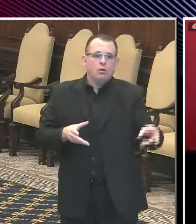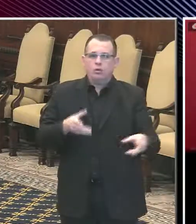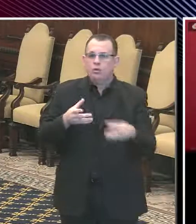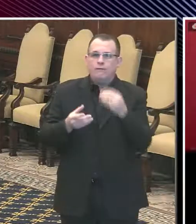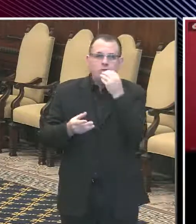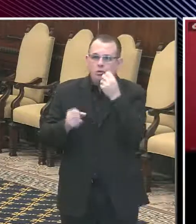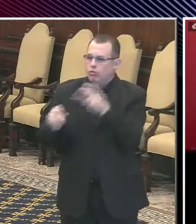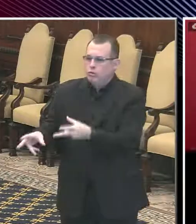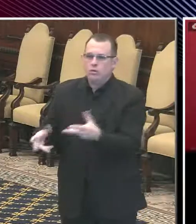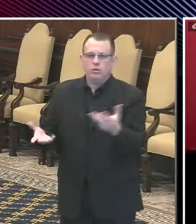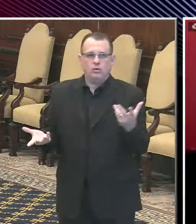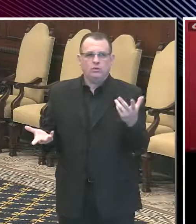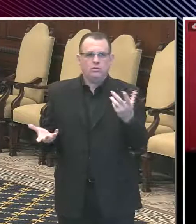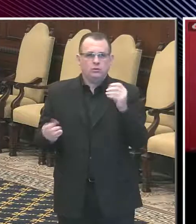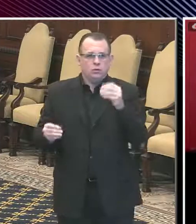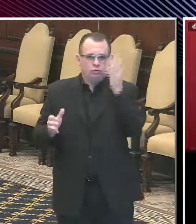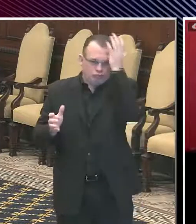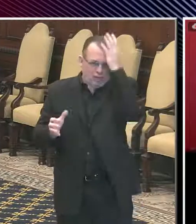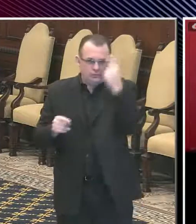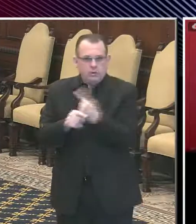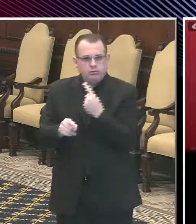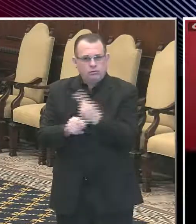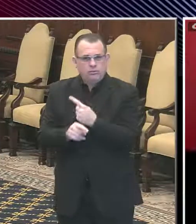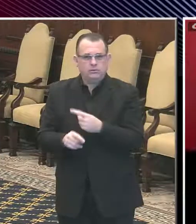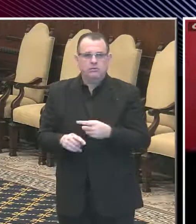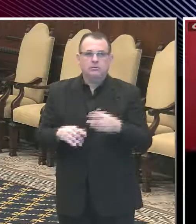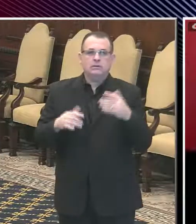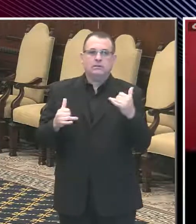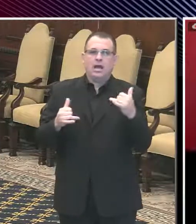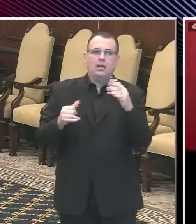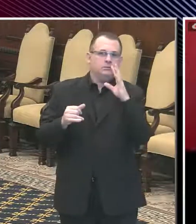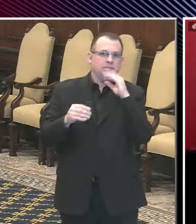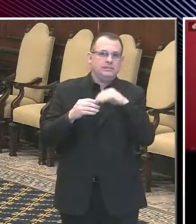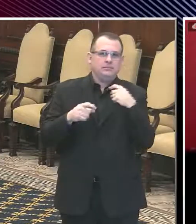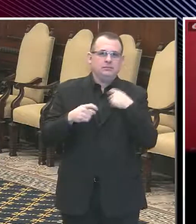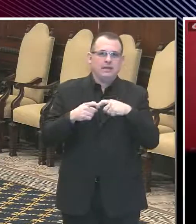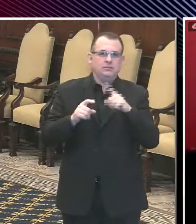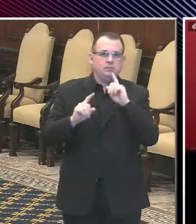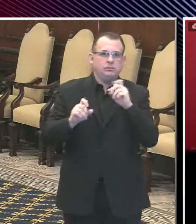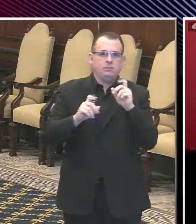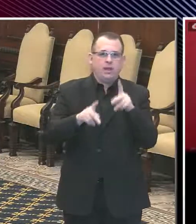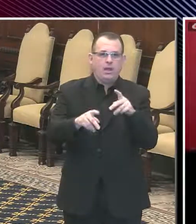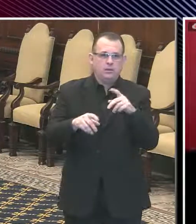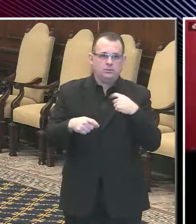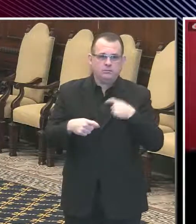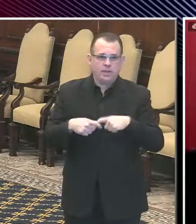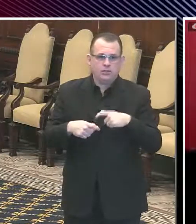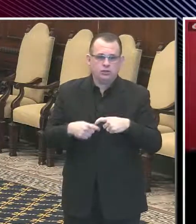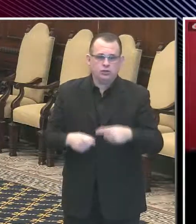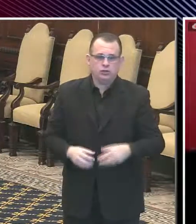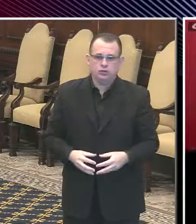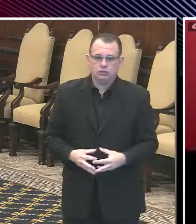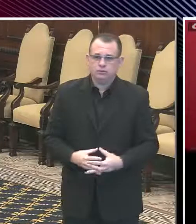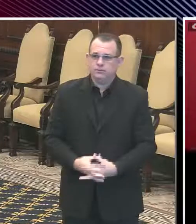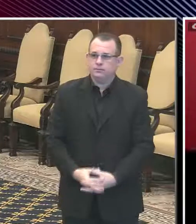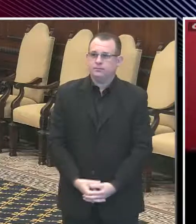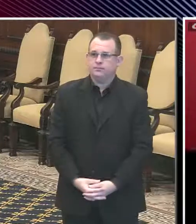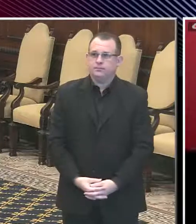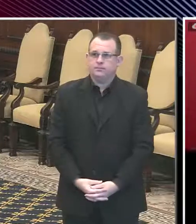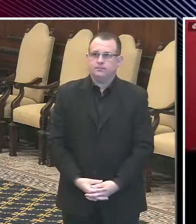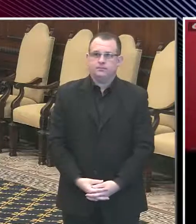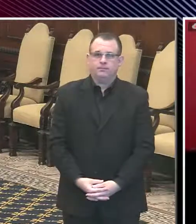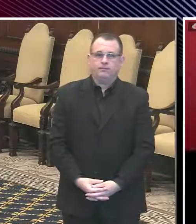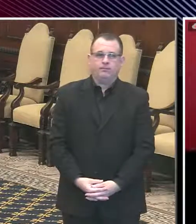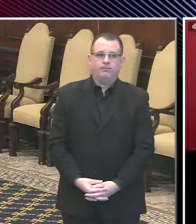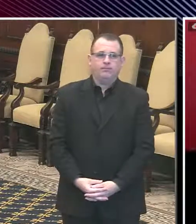de que el recojo de la basura no está retrasado en esas áreas. Lo que está retrasado es durante las semanas que se hace el reciclaje.